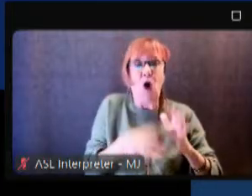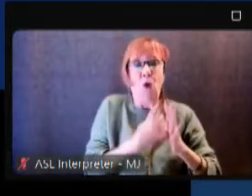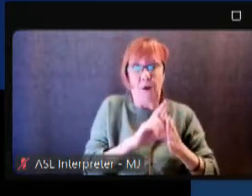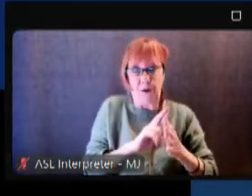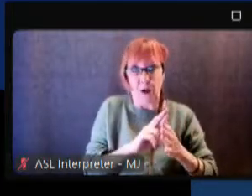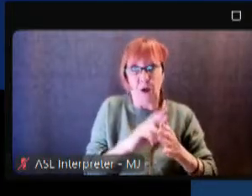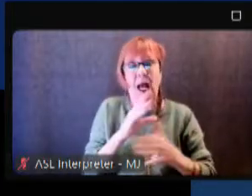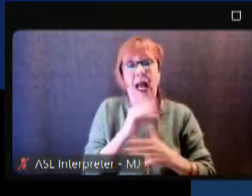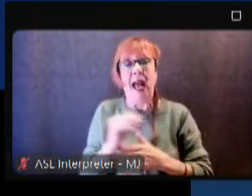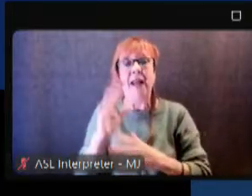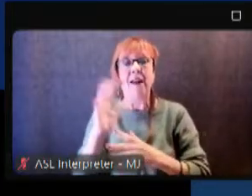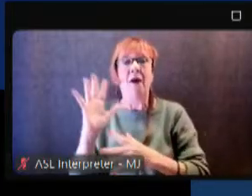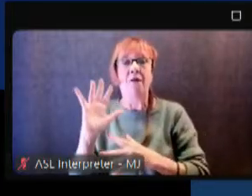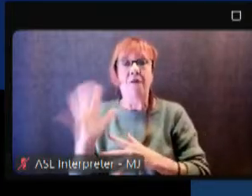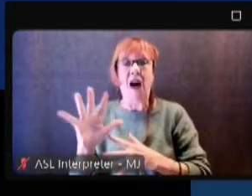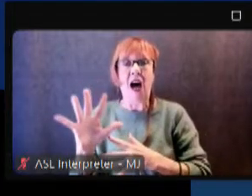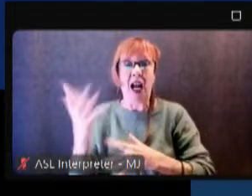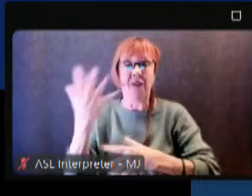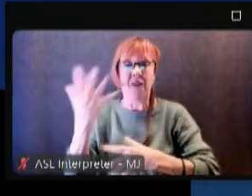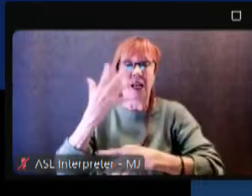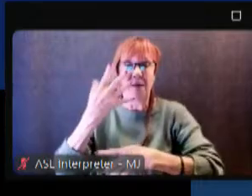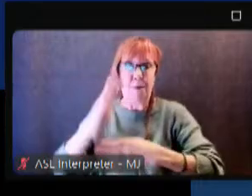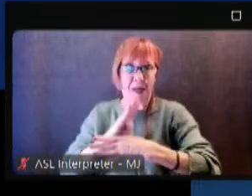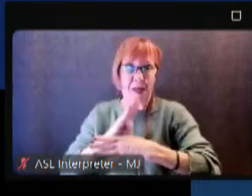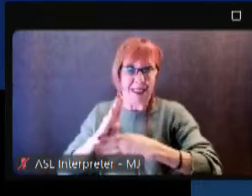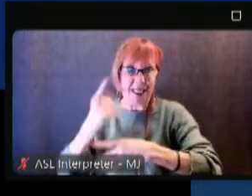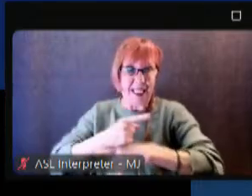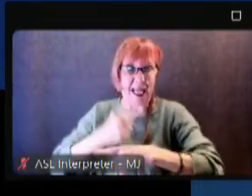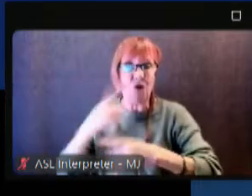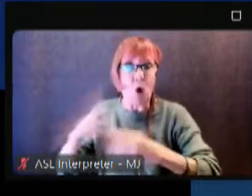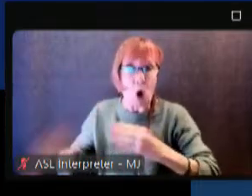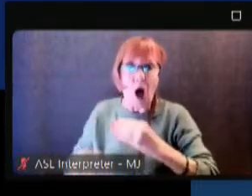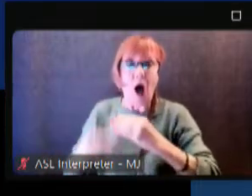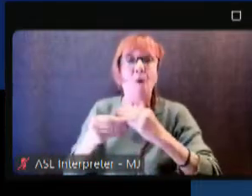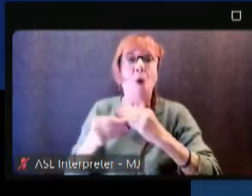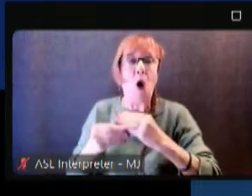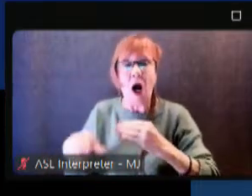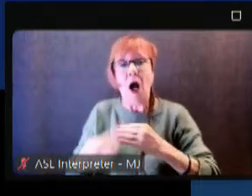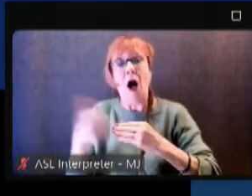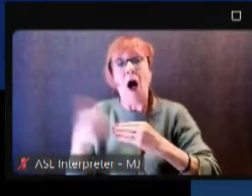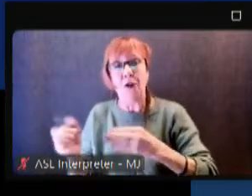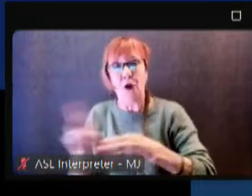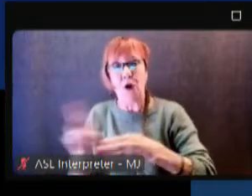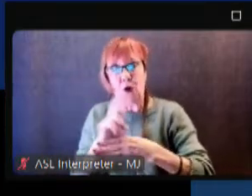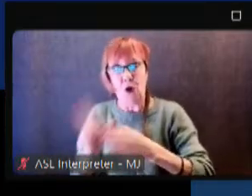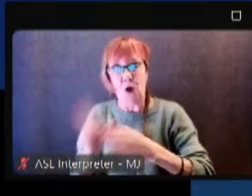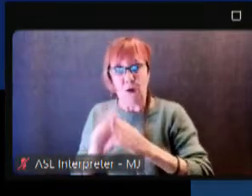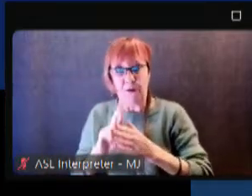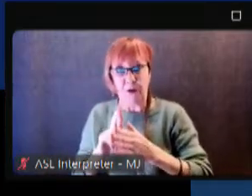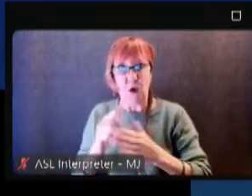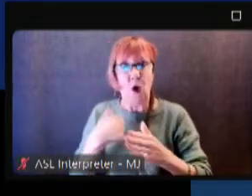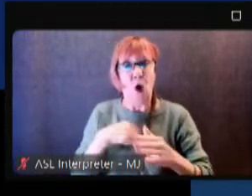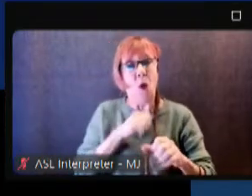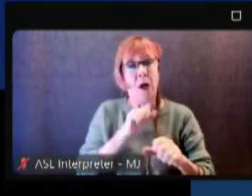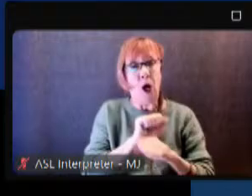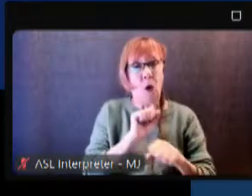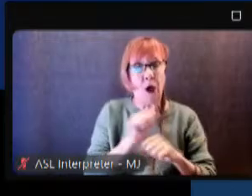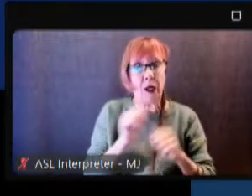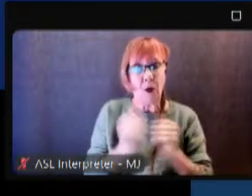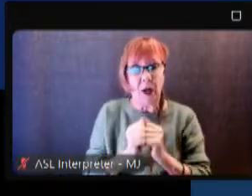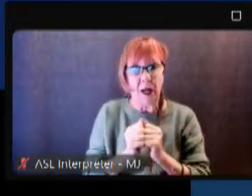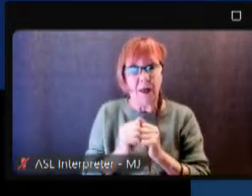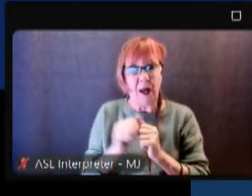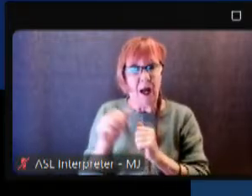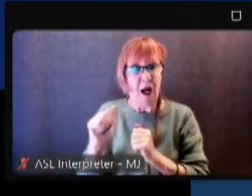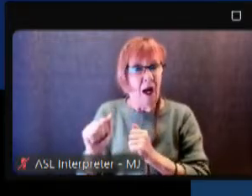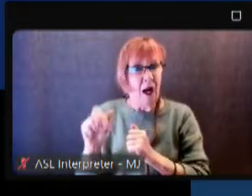any additional reviews. And as the supervisor mentioned, the county has partnered with ArchiStar, which is AI-powered